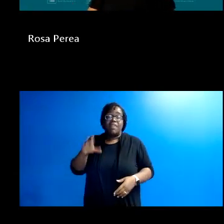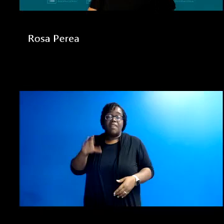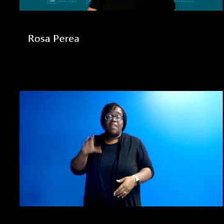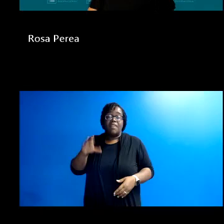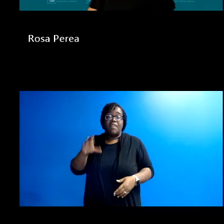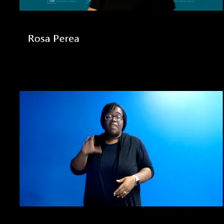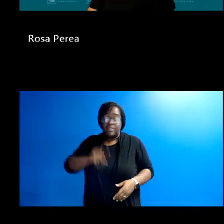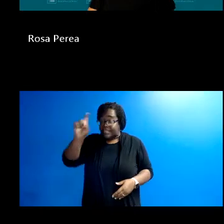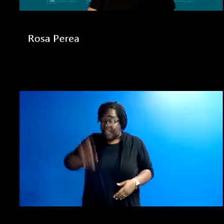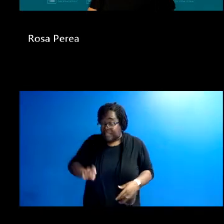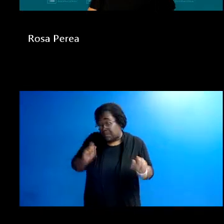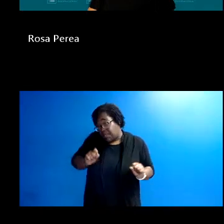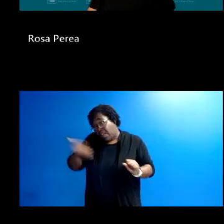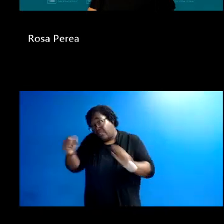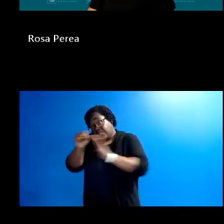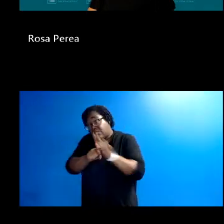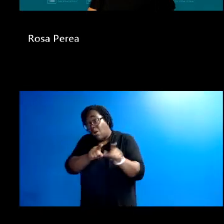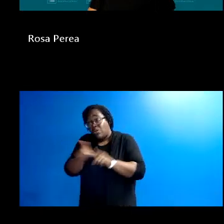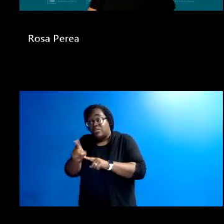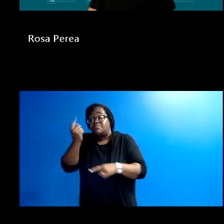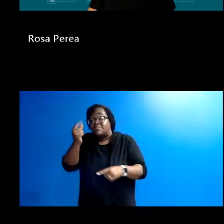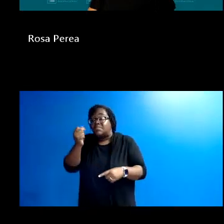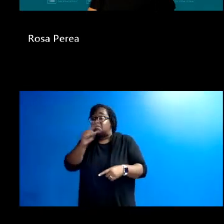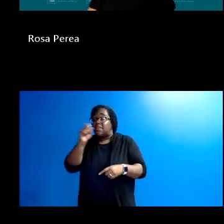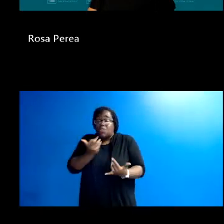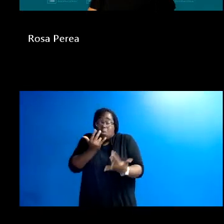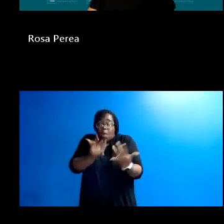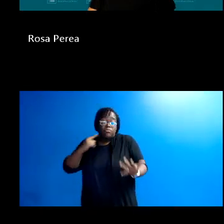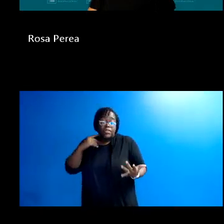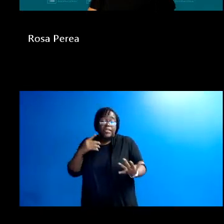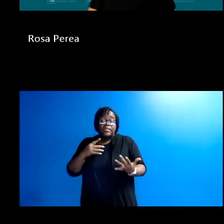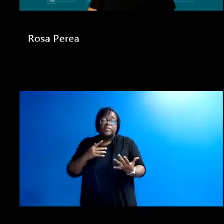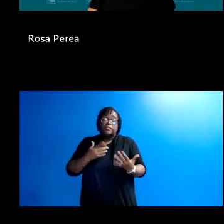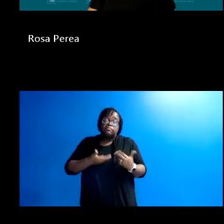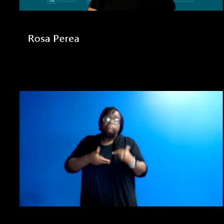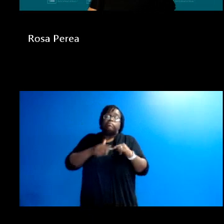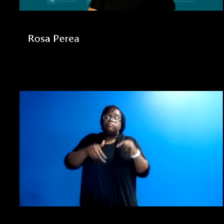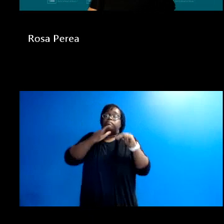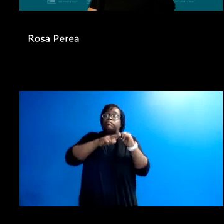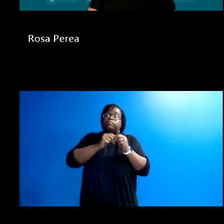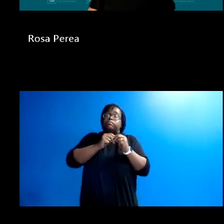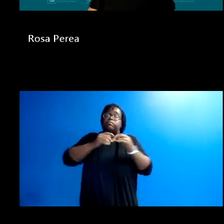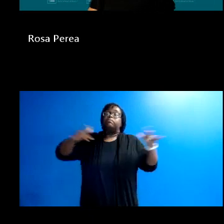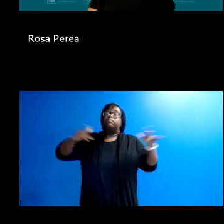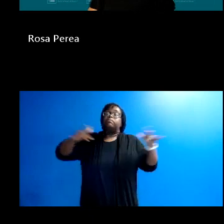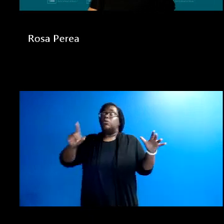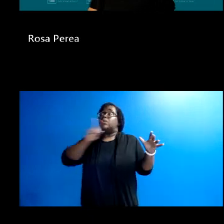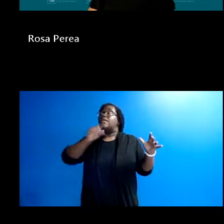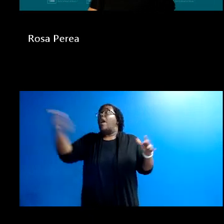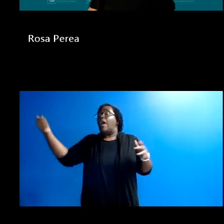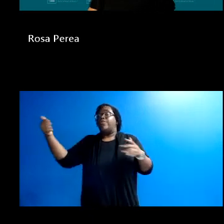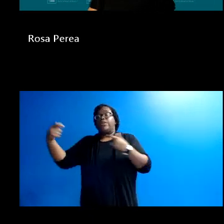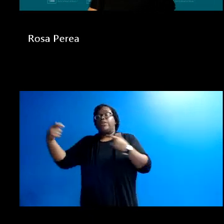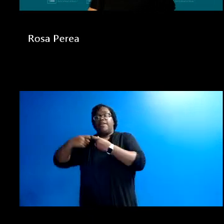the scope and scale of wildfire risk is increasing and becoming more well understood by other electricity providers